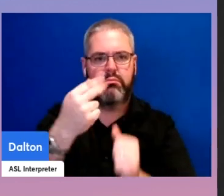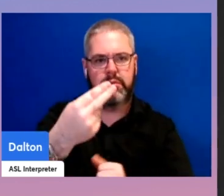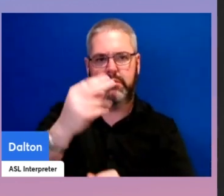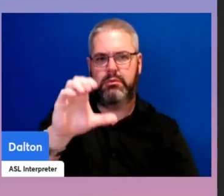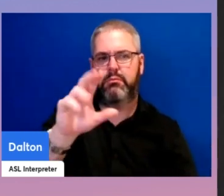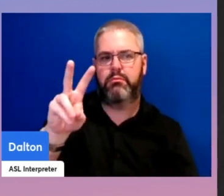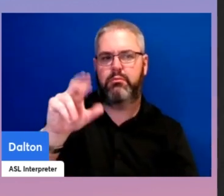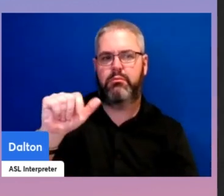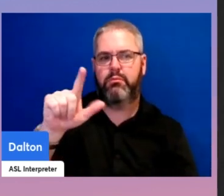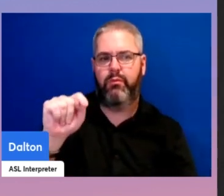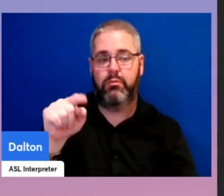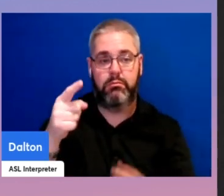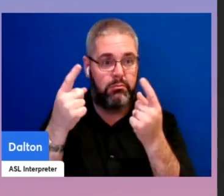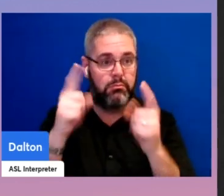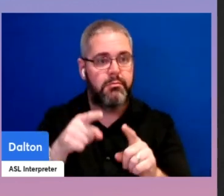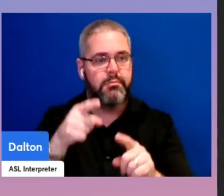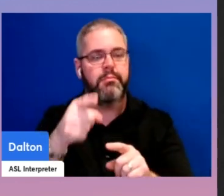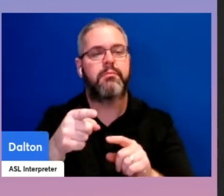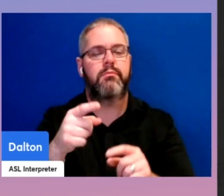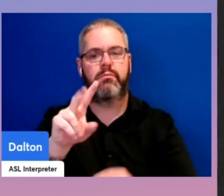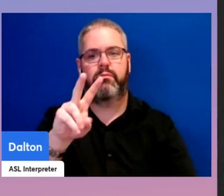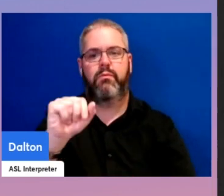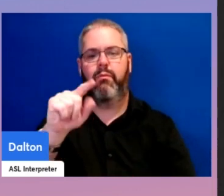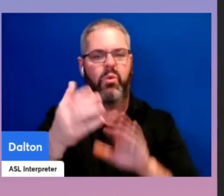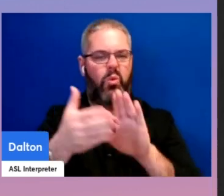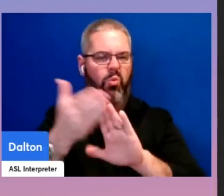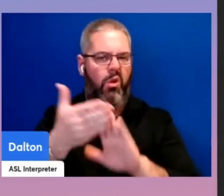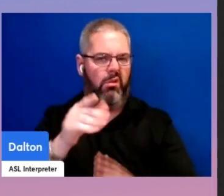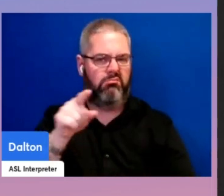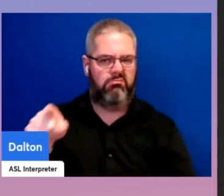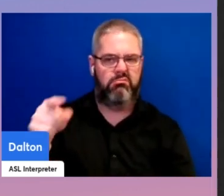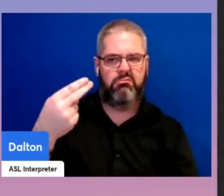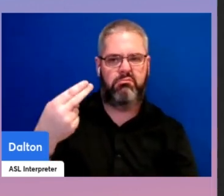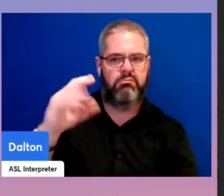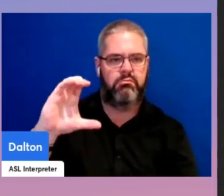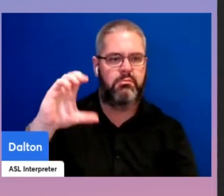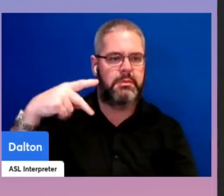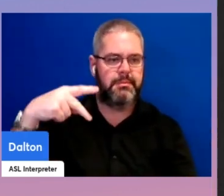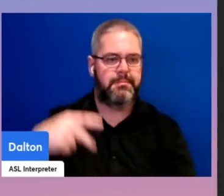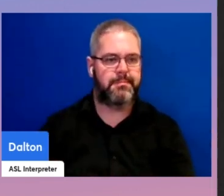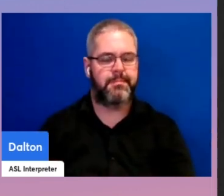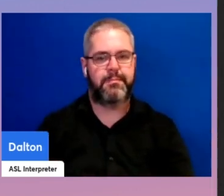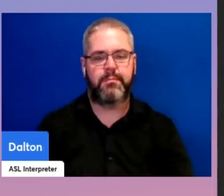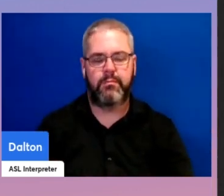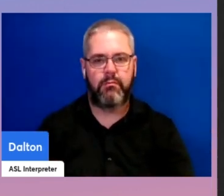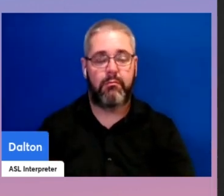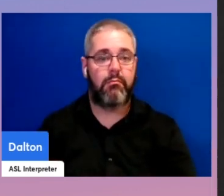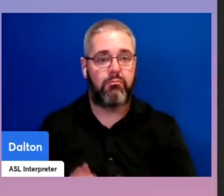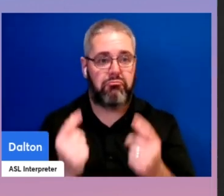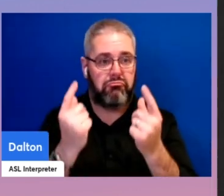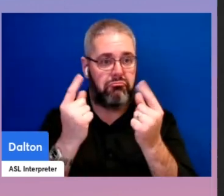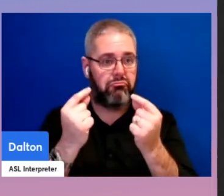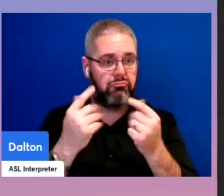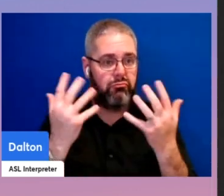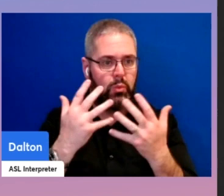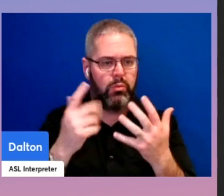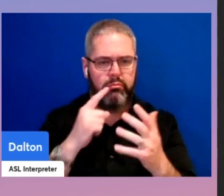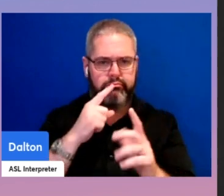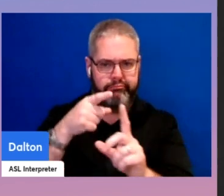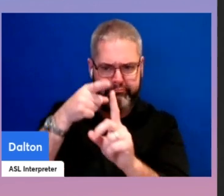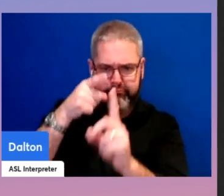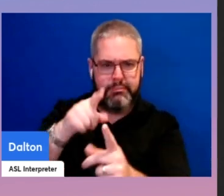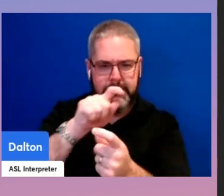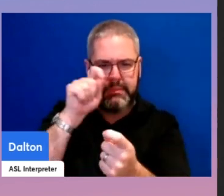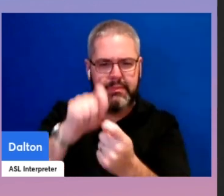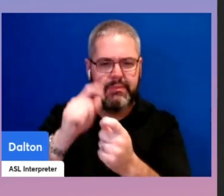instance. In this case, it's just Vault running in HCP. So what we're doing here is, and I've made this very specific for the demo, and I'll